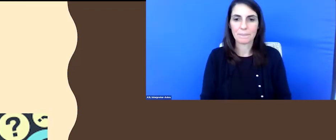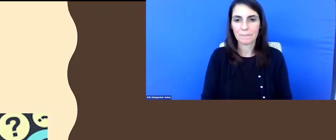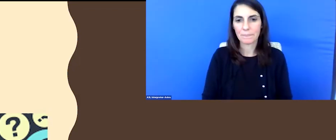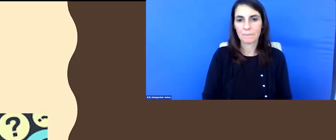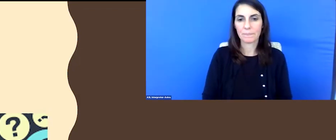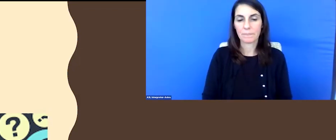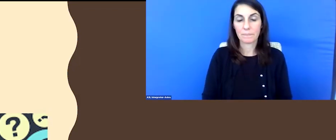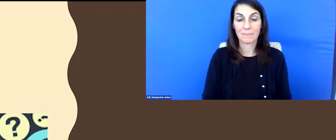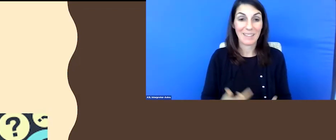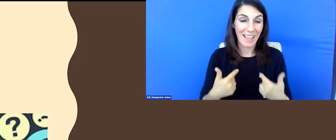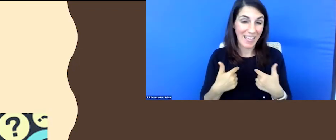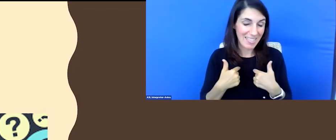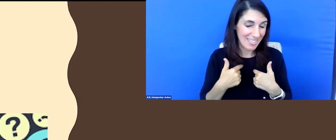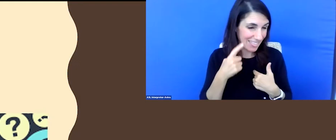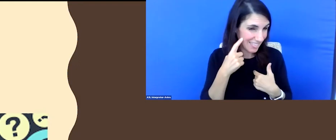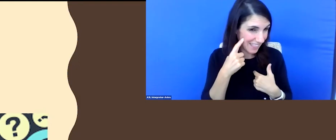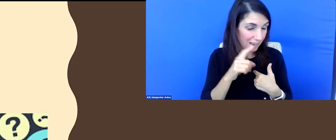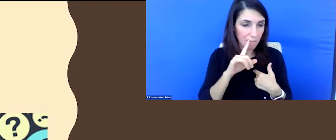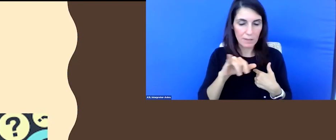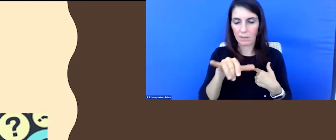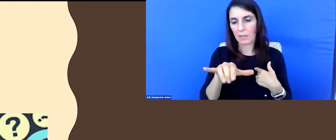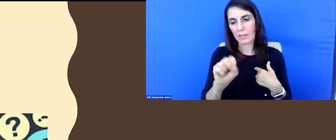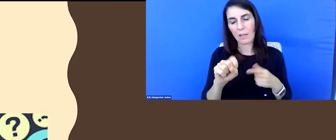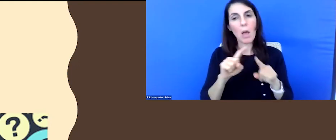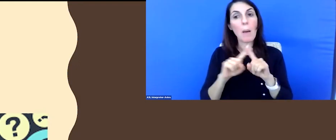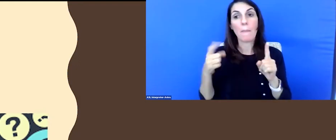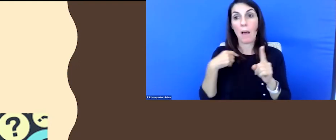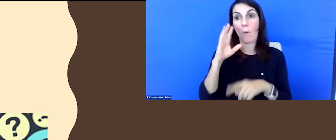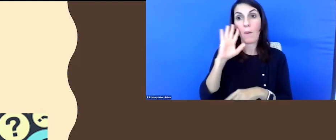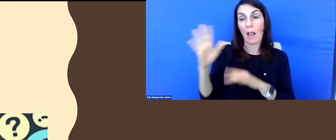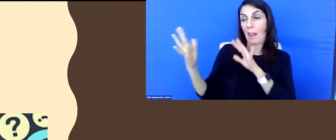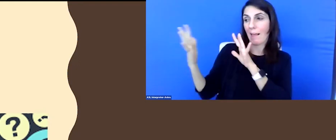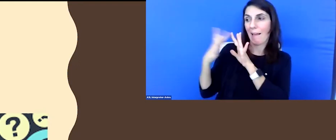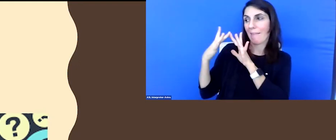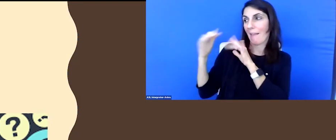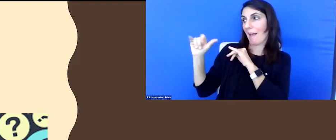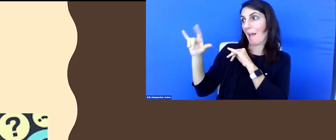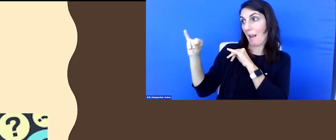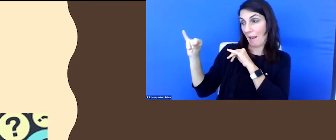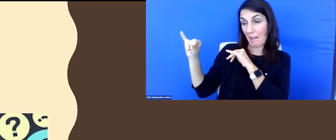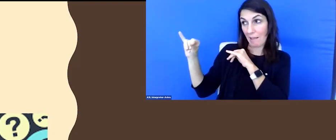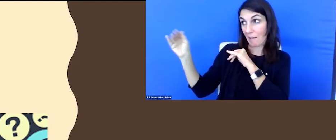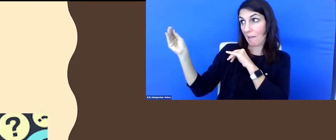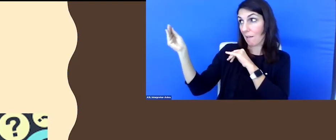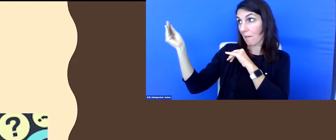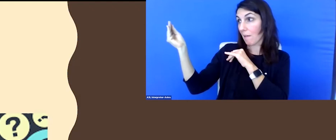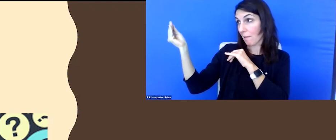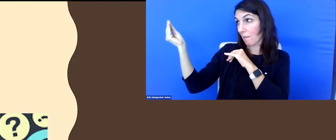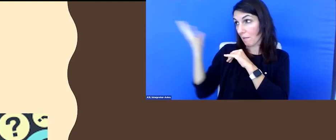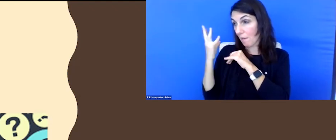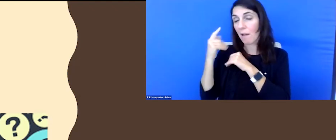So I think the answer is yes, but we can get confirmation and I will email directly the